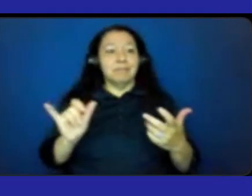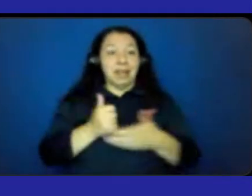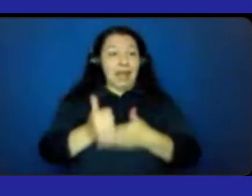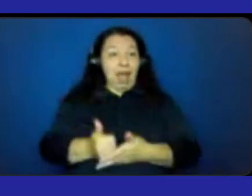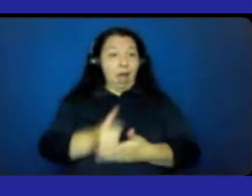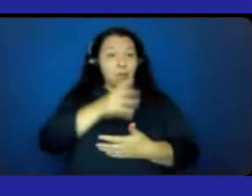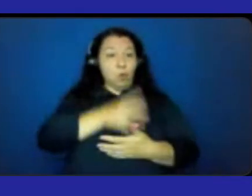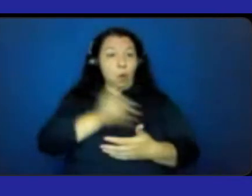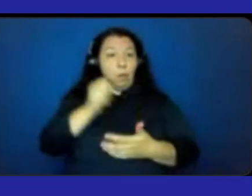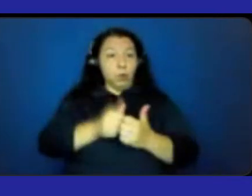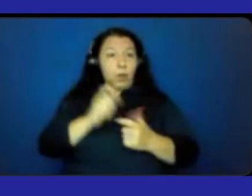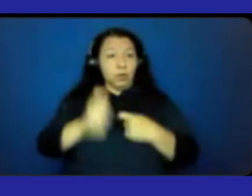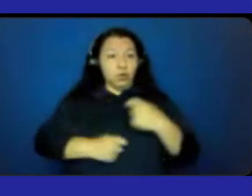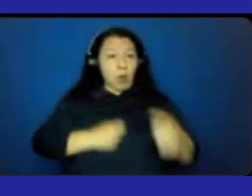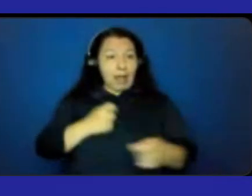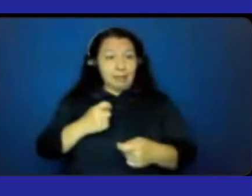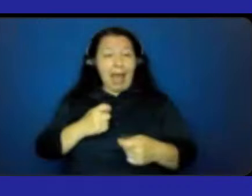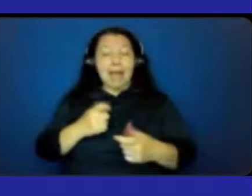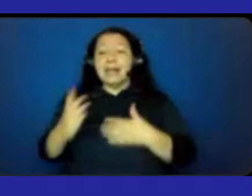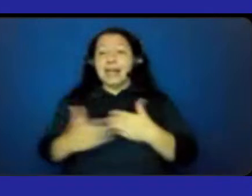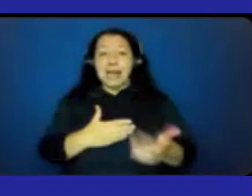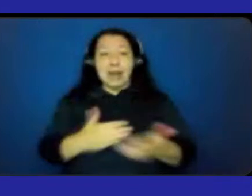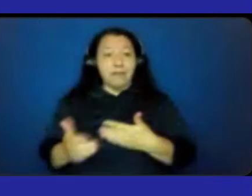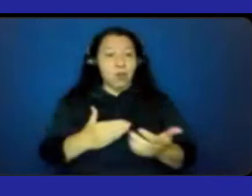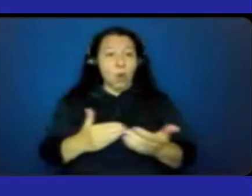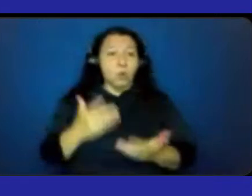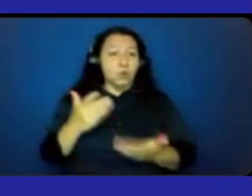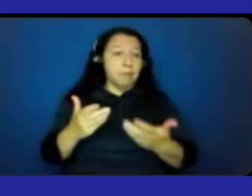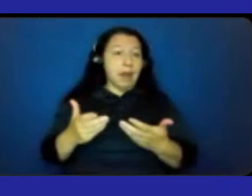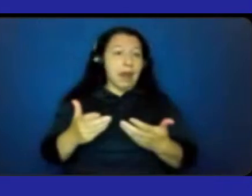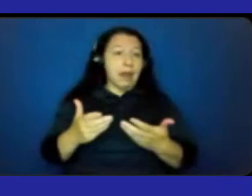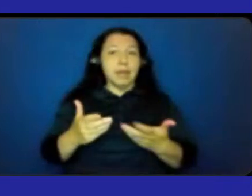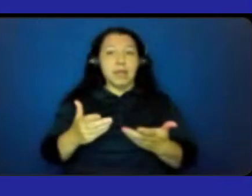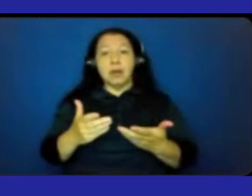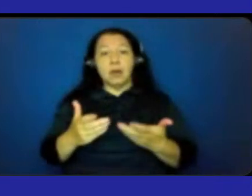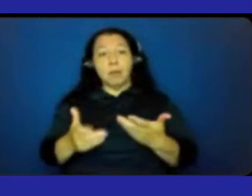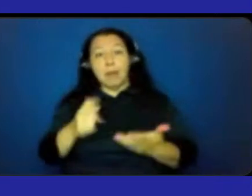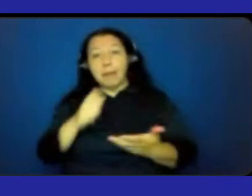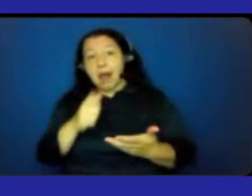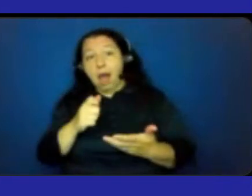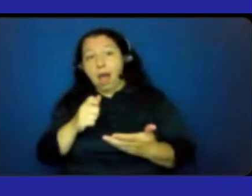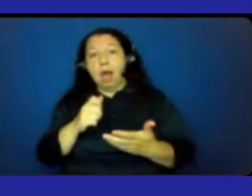with the transplant, even though she may or may not end up getting deported.